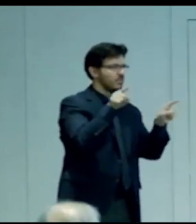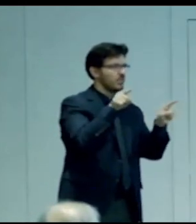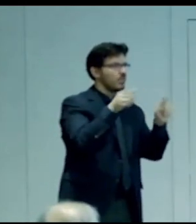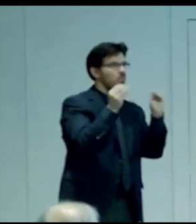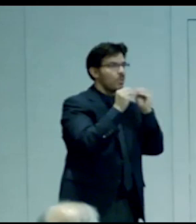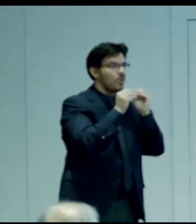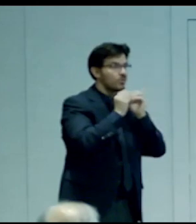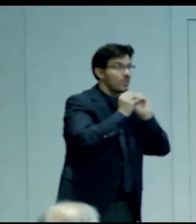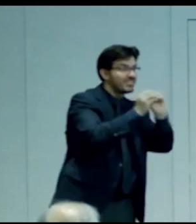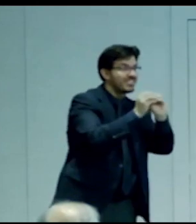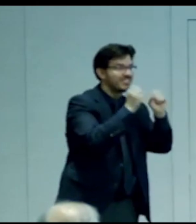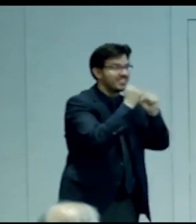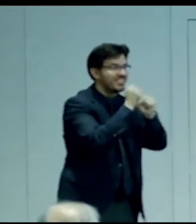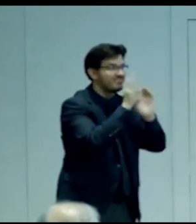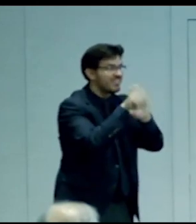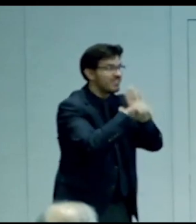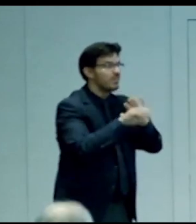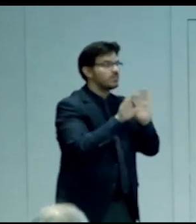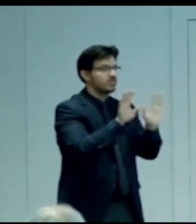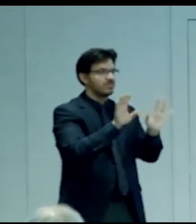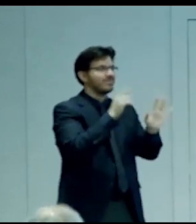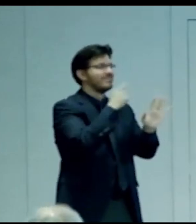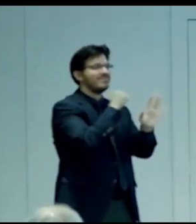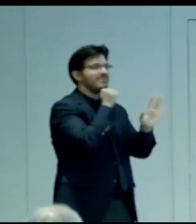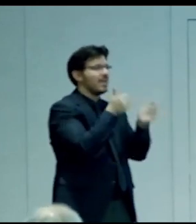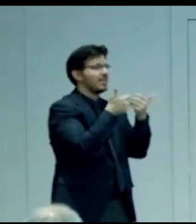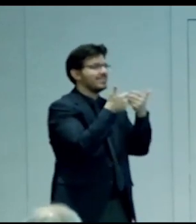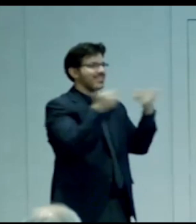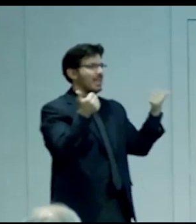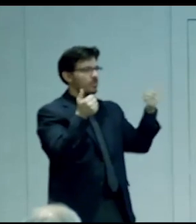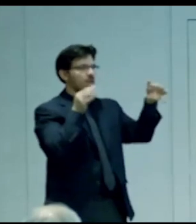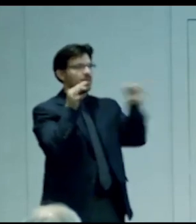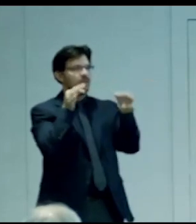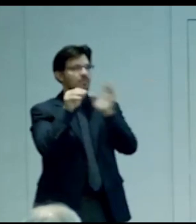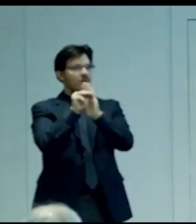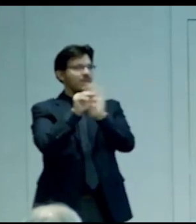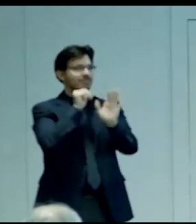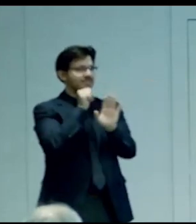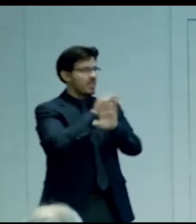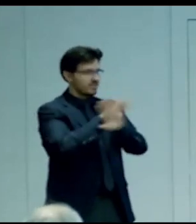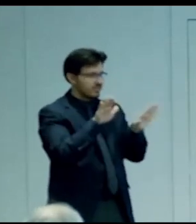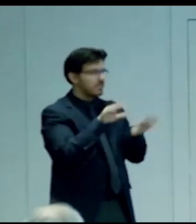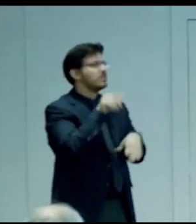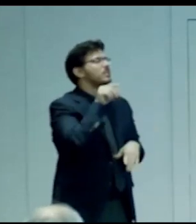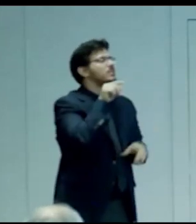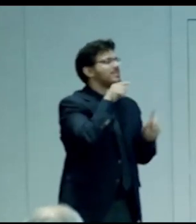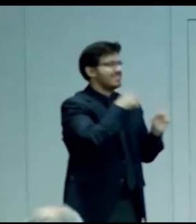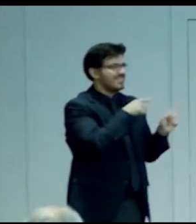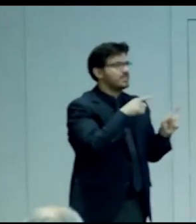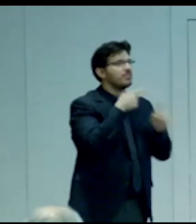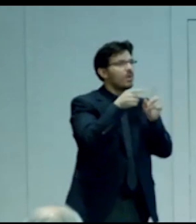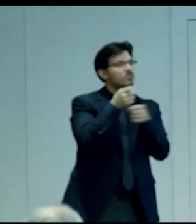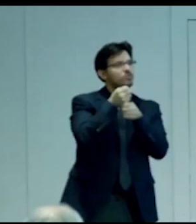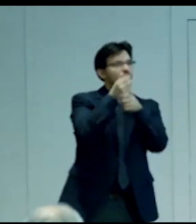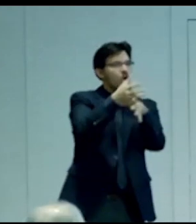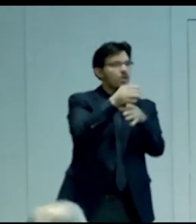quantitative stats backgrounds, this is not a separate fitting of a model. These are just to be taken out of the causal model